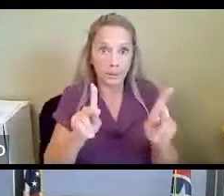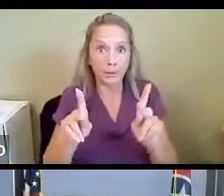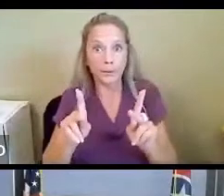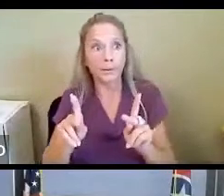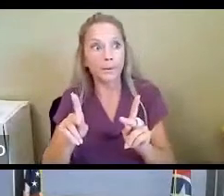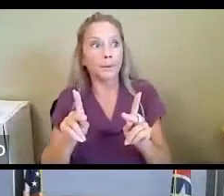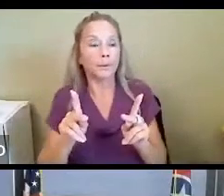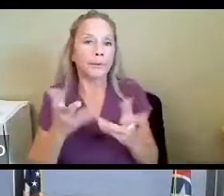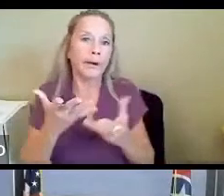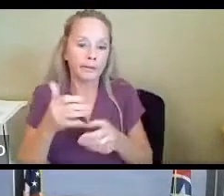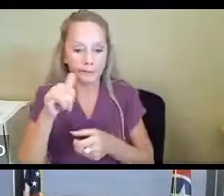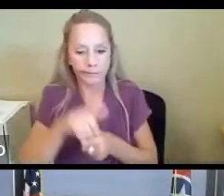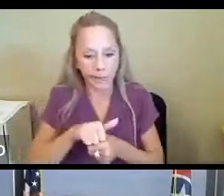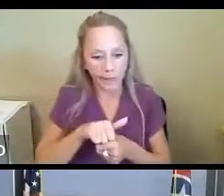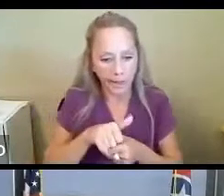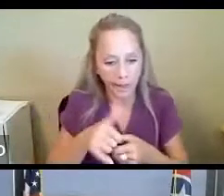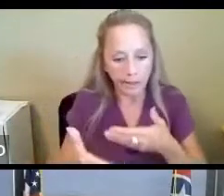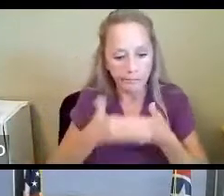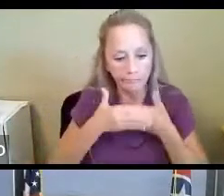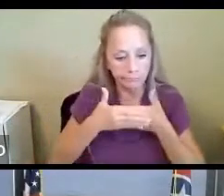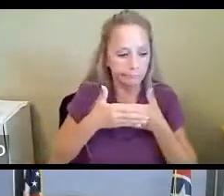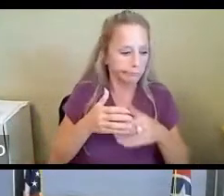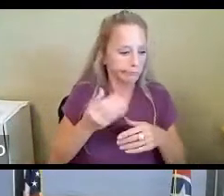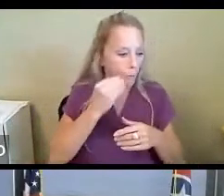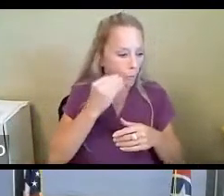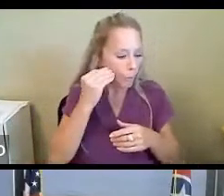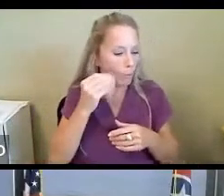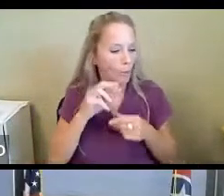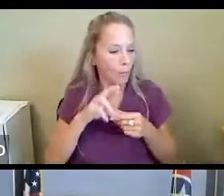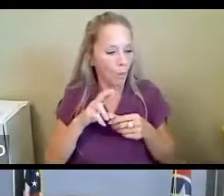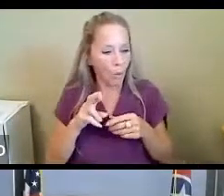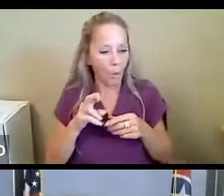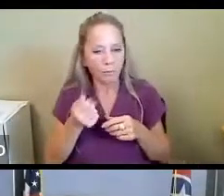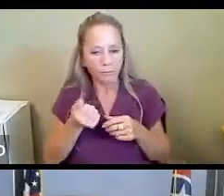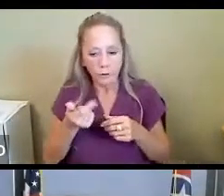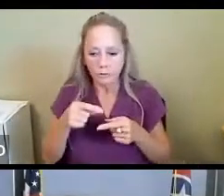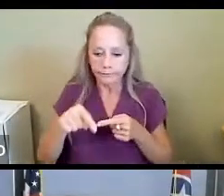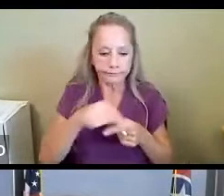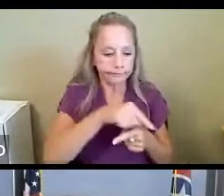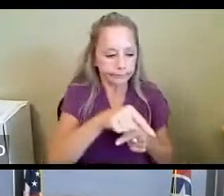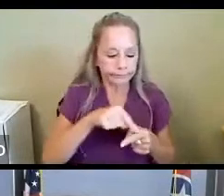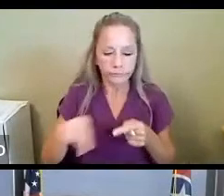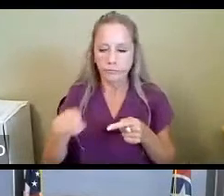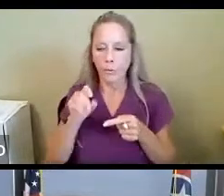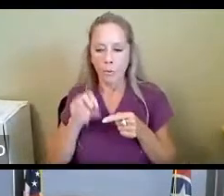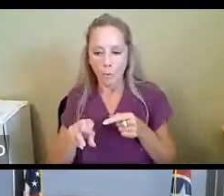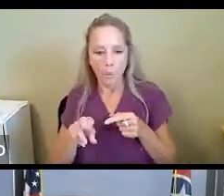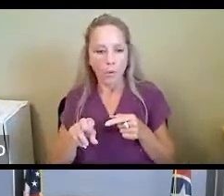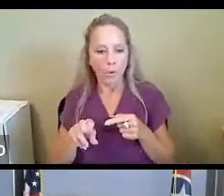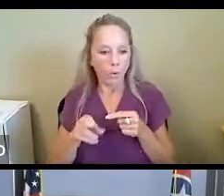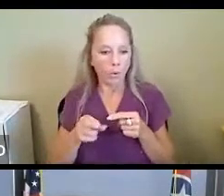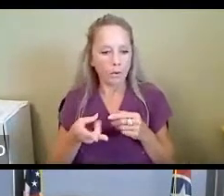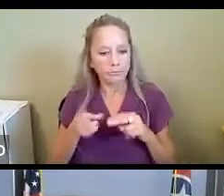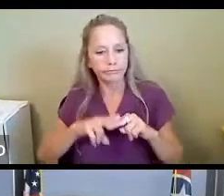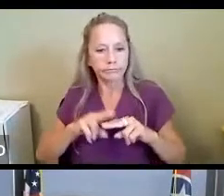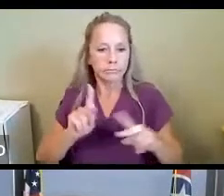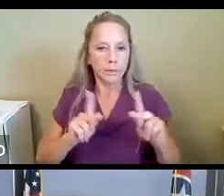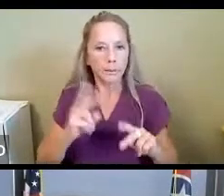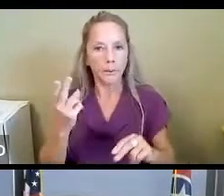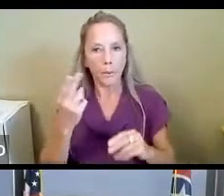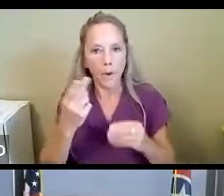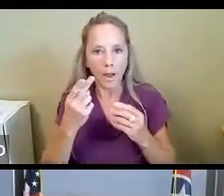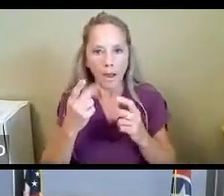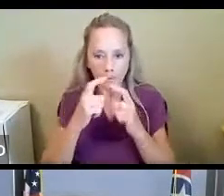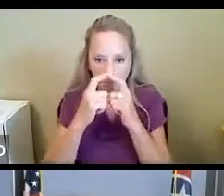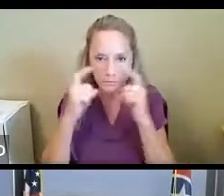quarantine or to wear their mask, but it motivates testing. Mhm. And so, but even if that's not the case,